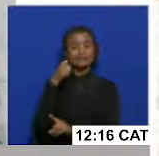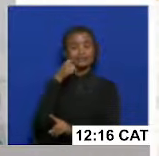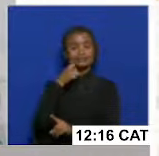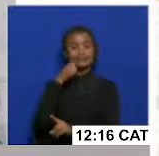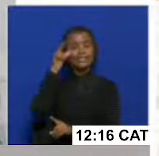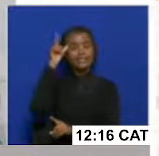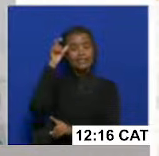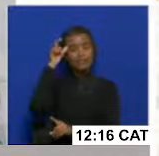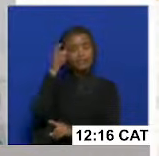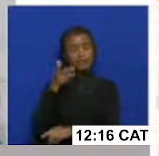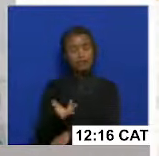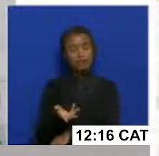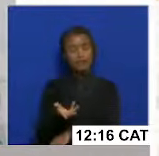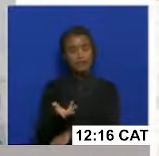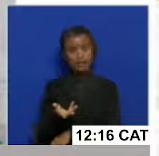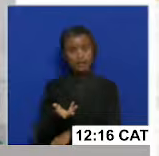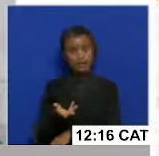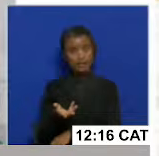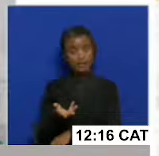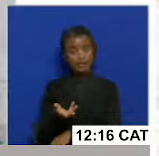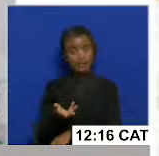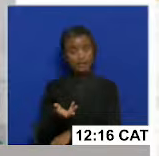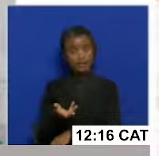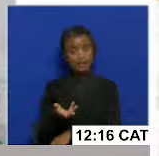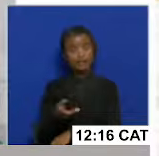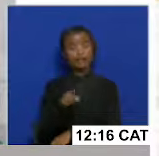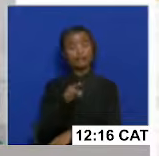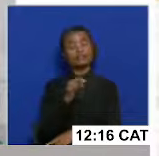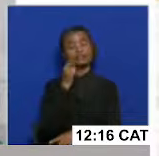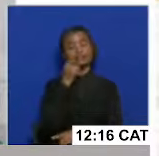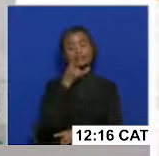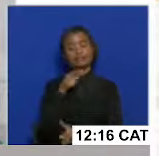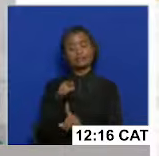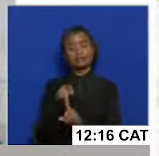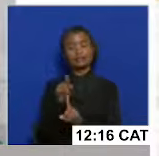saying Tulani Magagula from IPID is evil. Is that right?